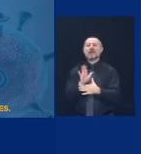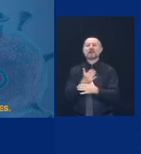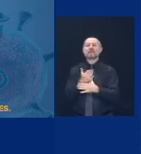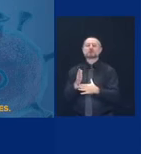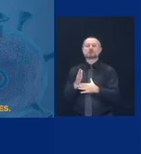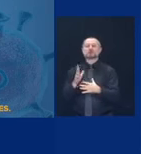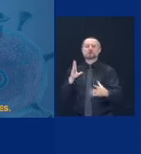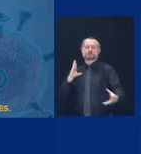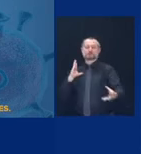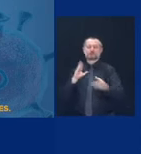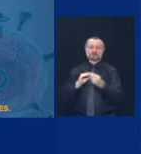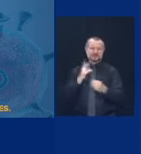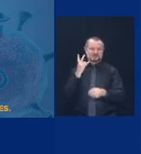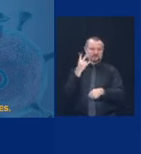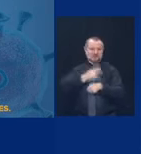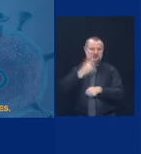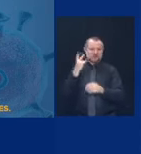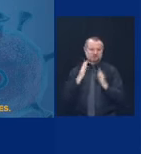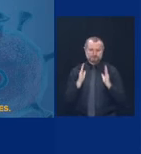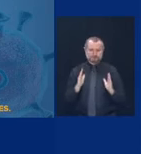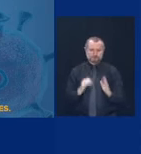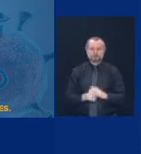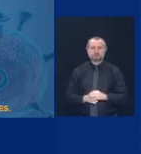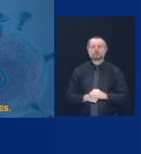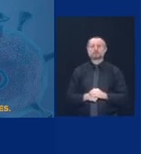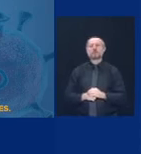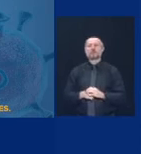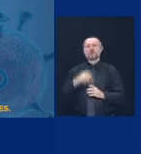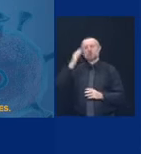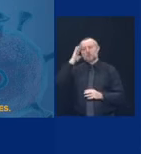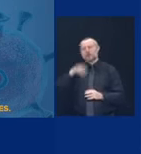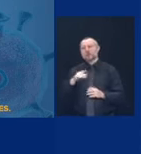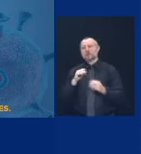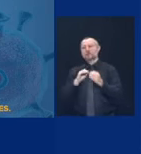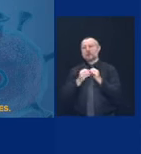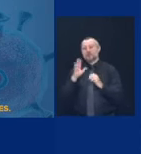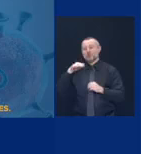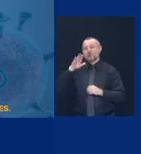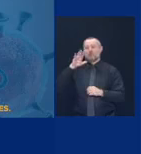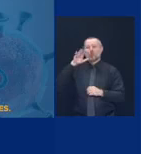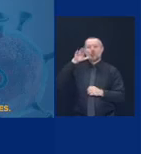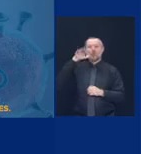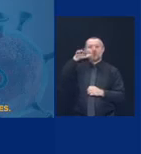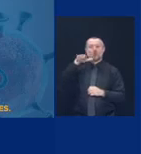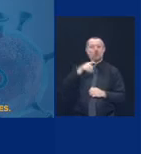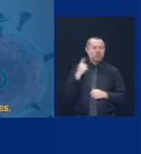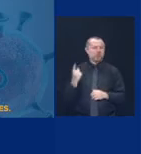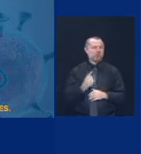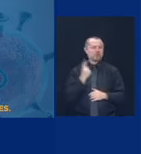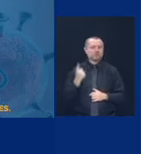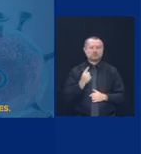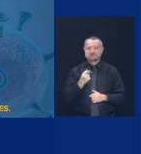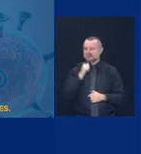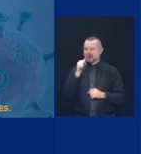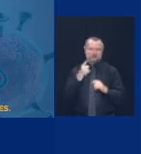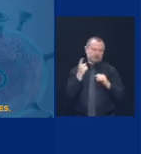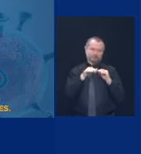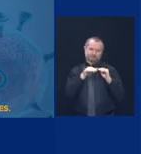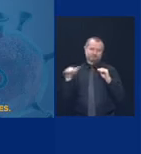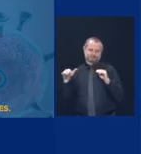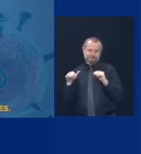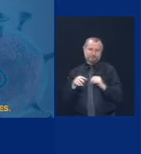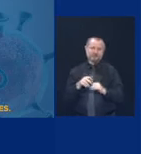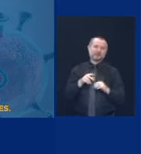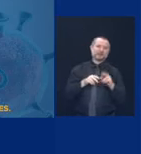7 days, because day to day the number bounces like a basketball going down the court, right? It's 2-4,